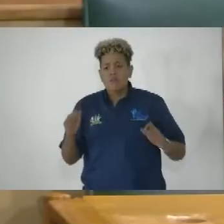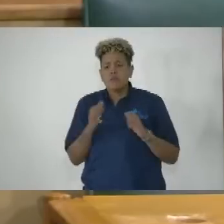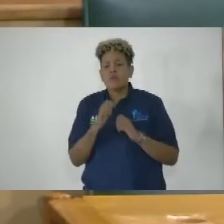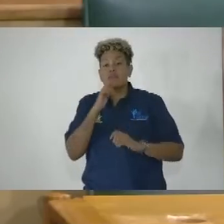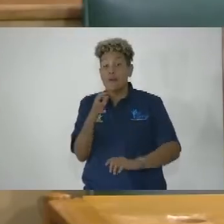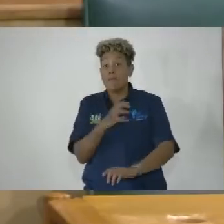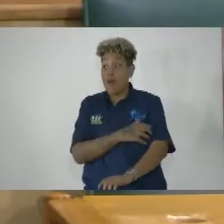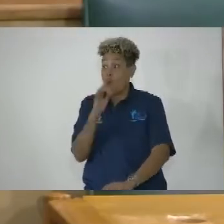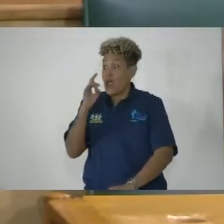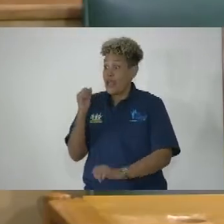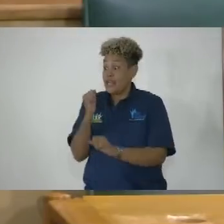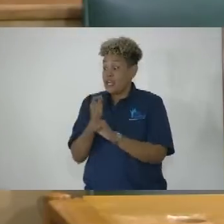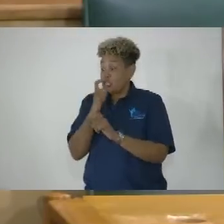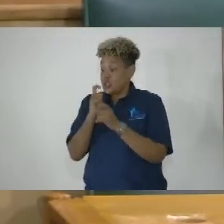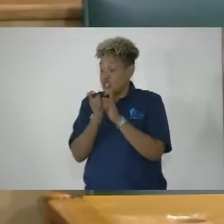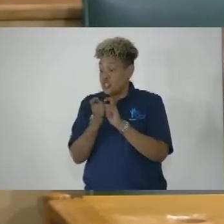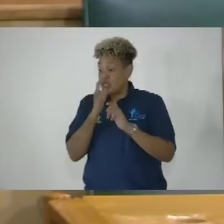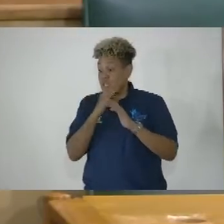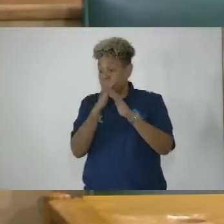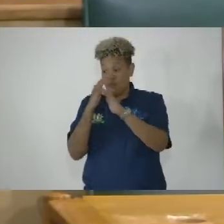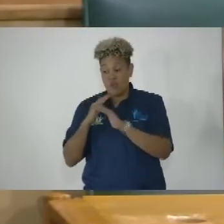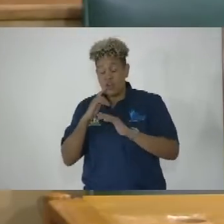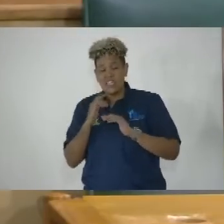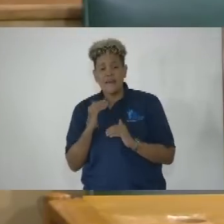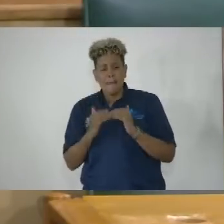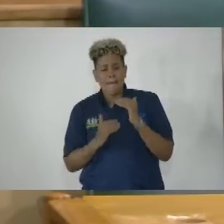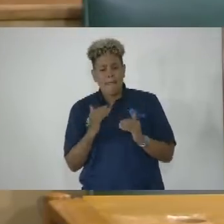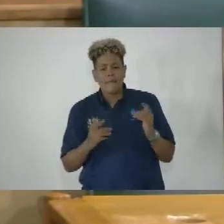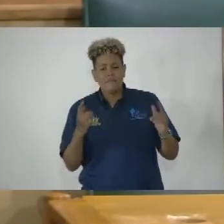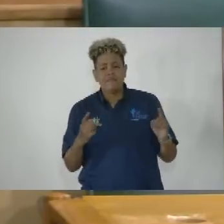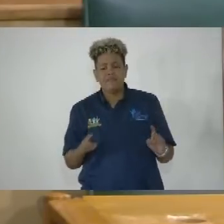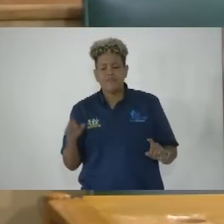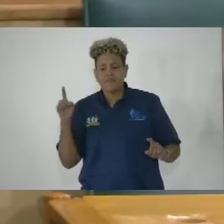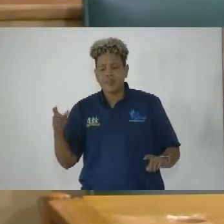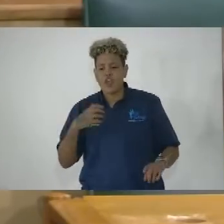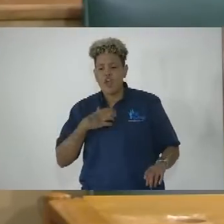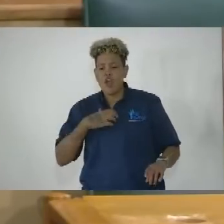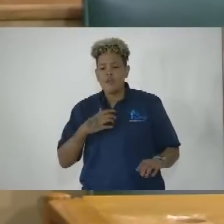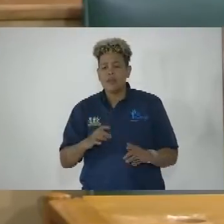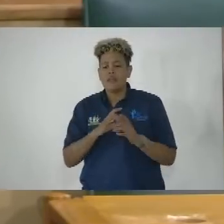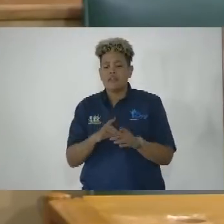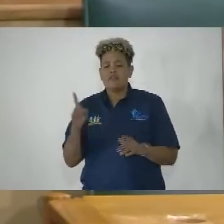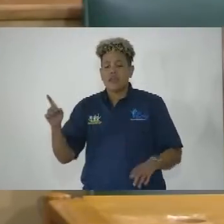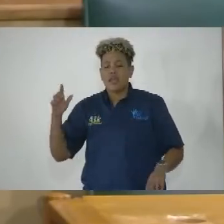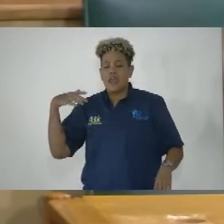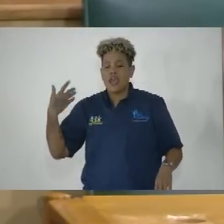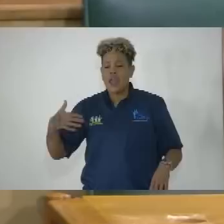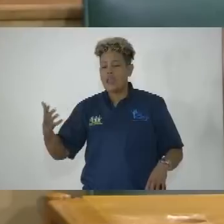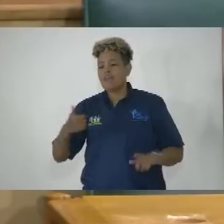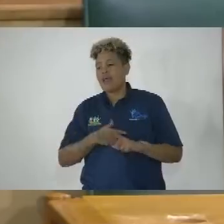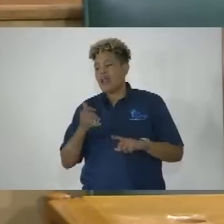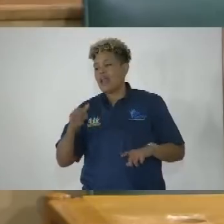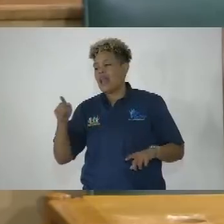power to change bureaucratic procedures, he complains about it as if he's merely